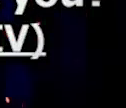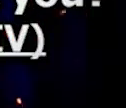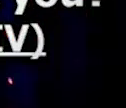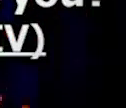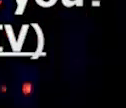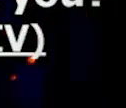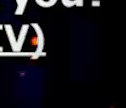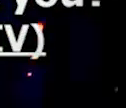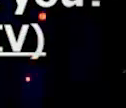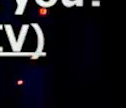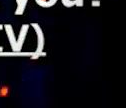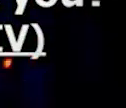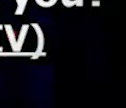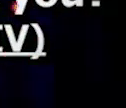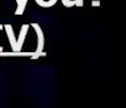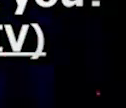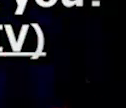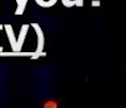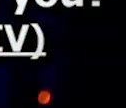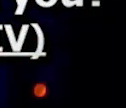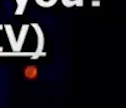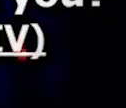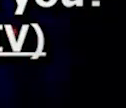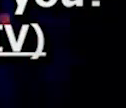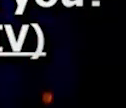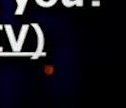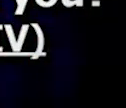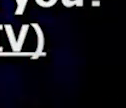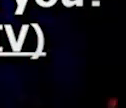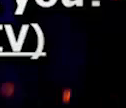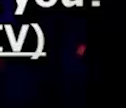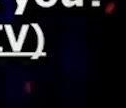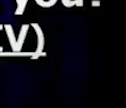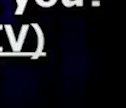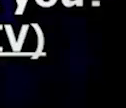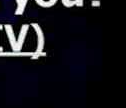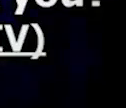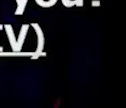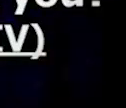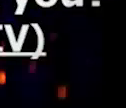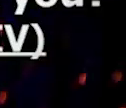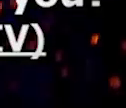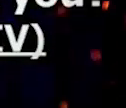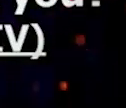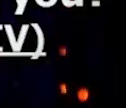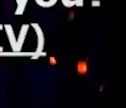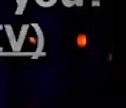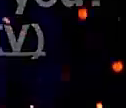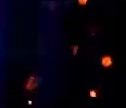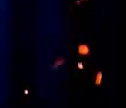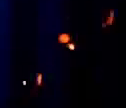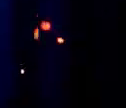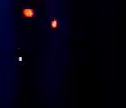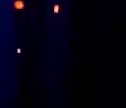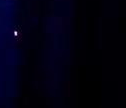in which we will glory in the presence of our Lord? Our Lord Jesus, when He comes, is it not you?